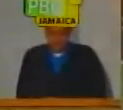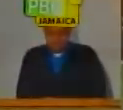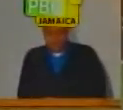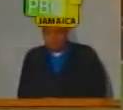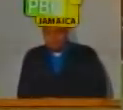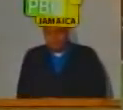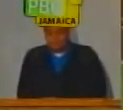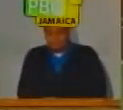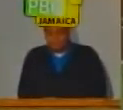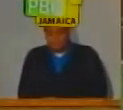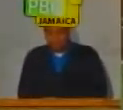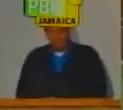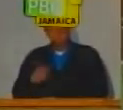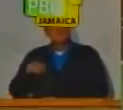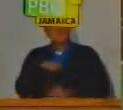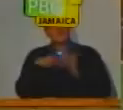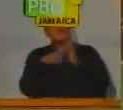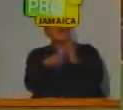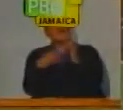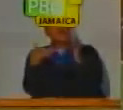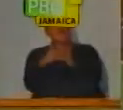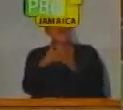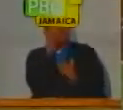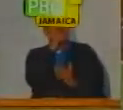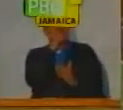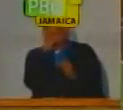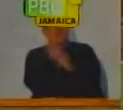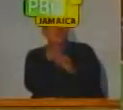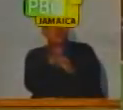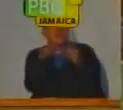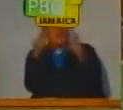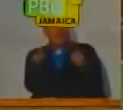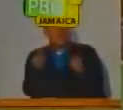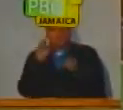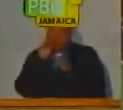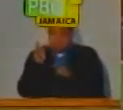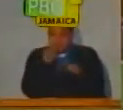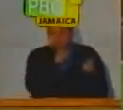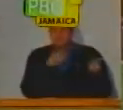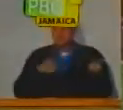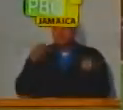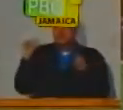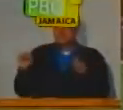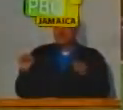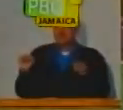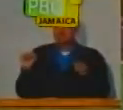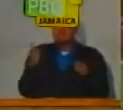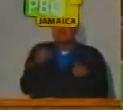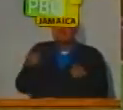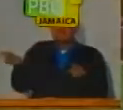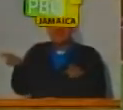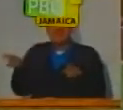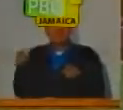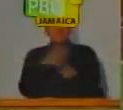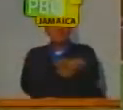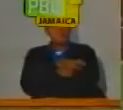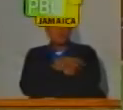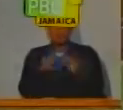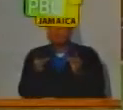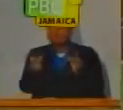have demonstrated yet again in our recent elections that we can transfer power